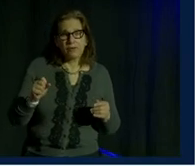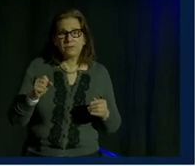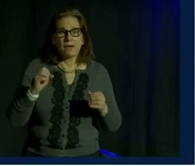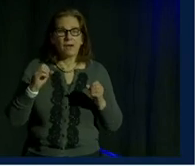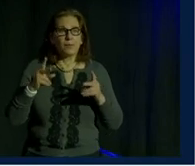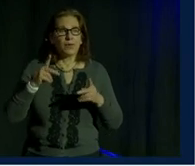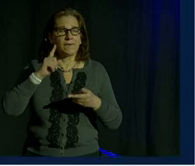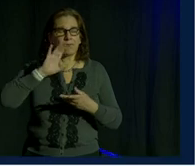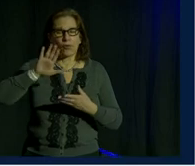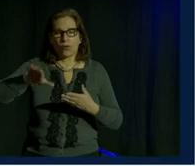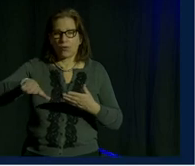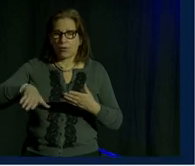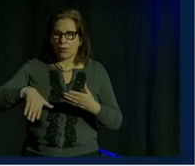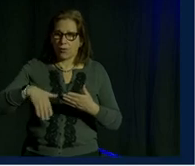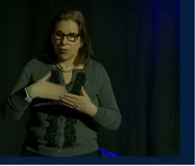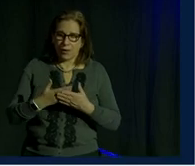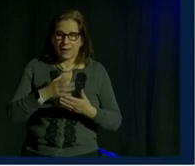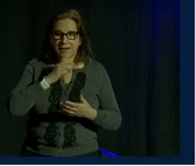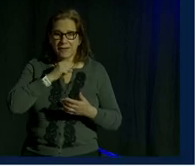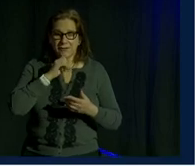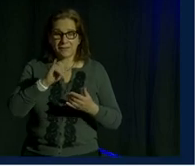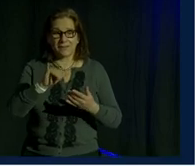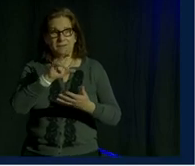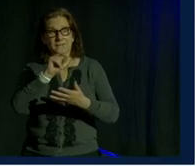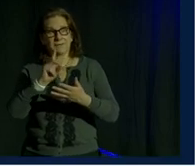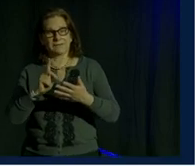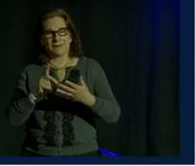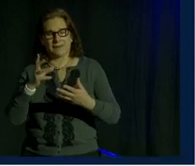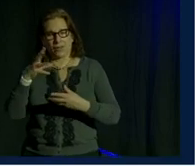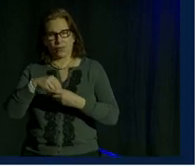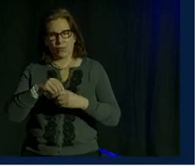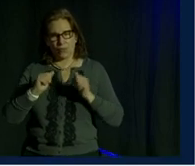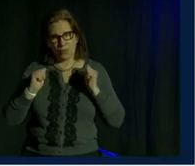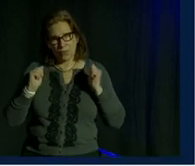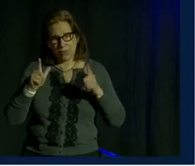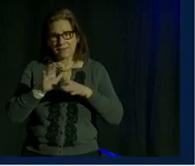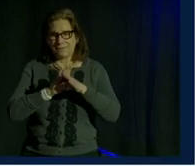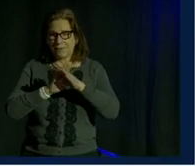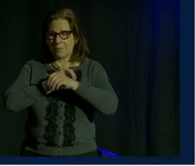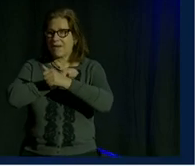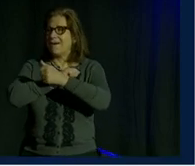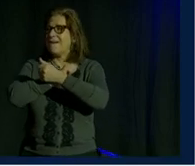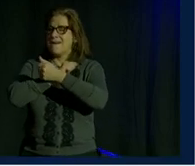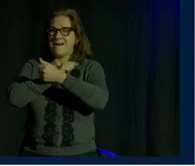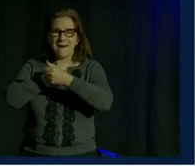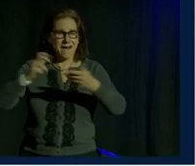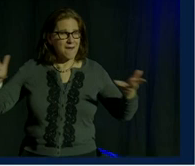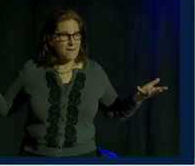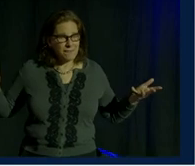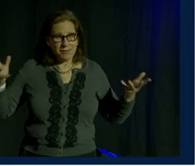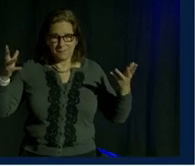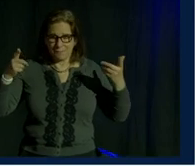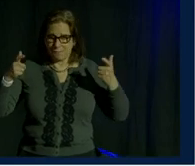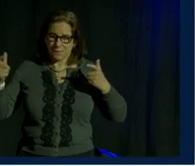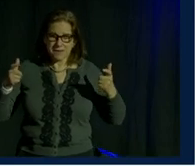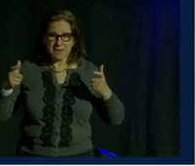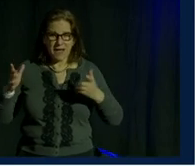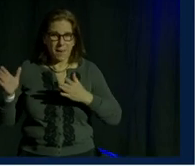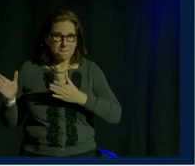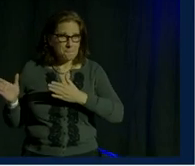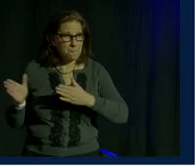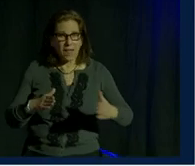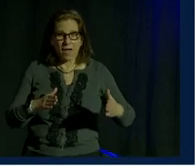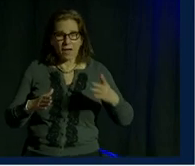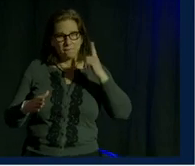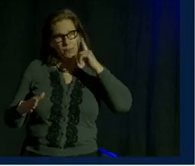using active design practices. Develop a comprehensive sustainable plan that reflects the district's future redevelopment requirements.